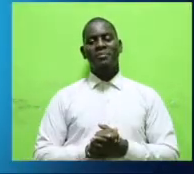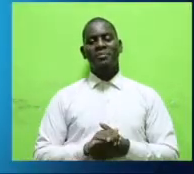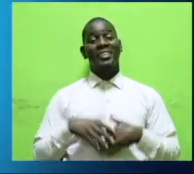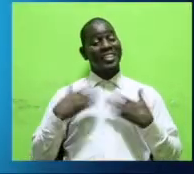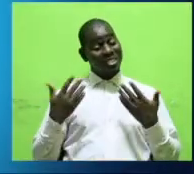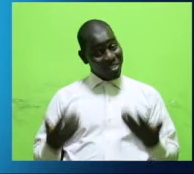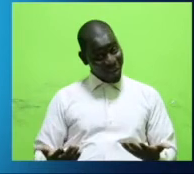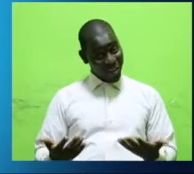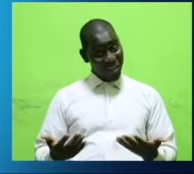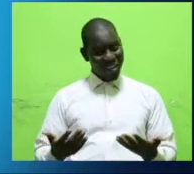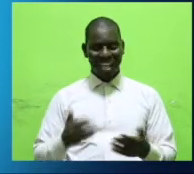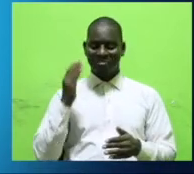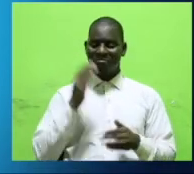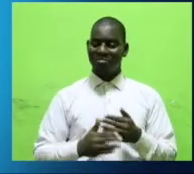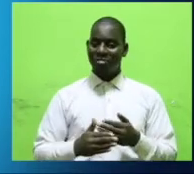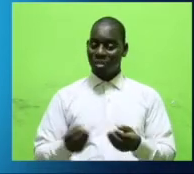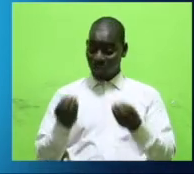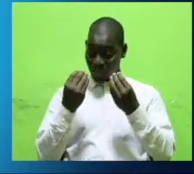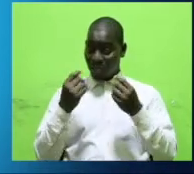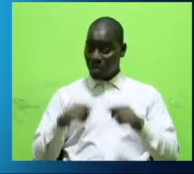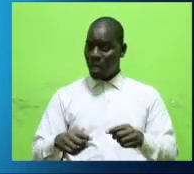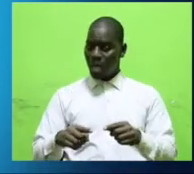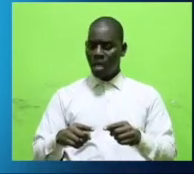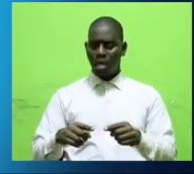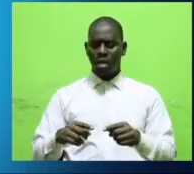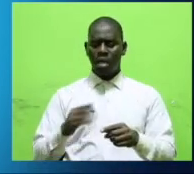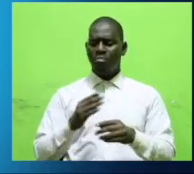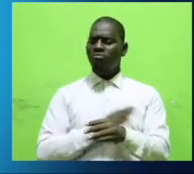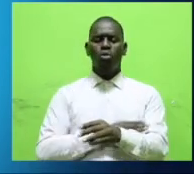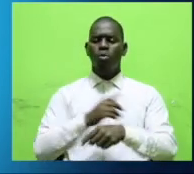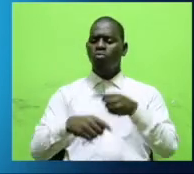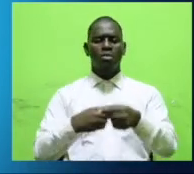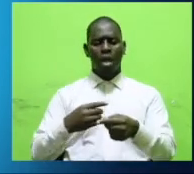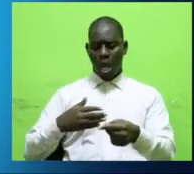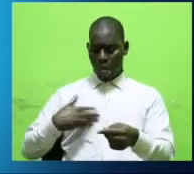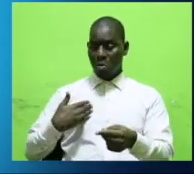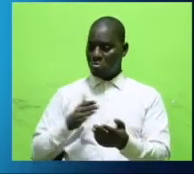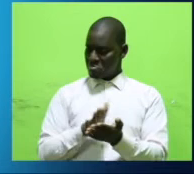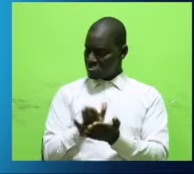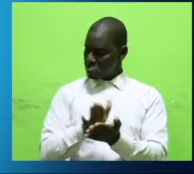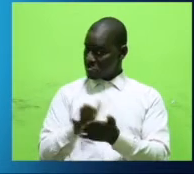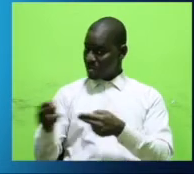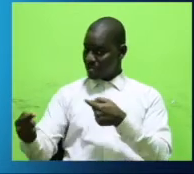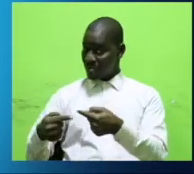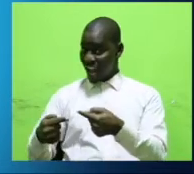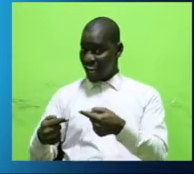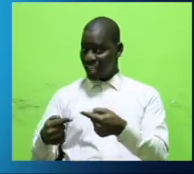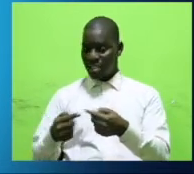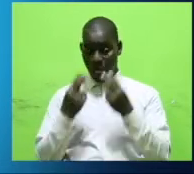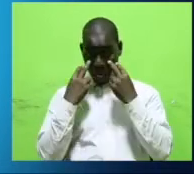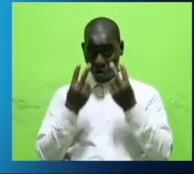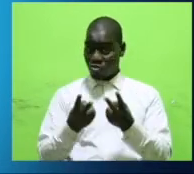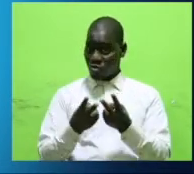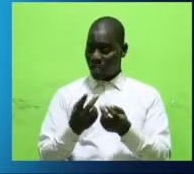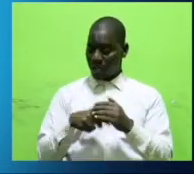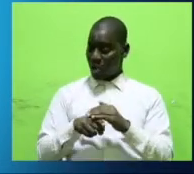That's all you have to learn for today. But before we end our lesson, let's summarize what we learned by